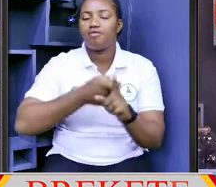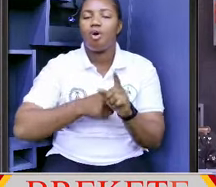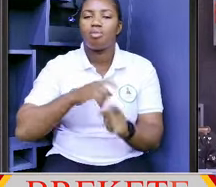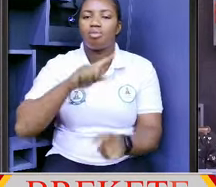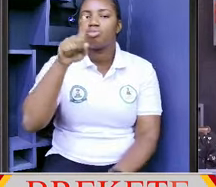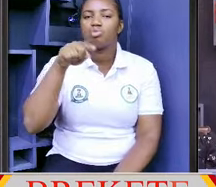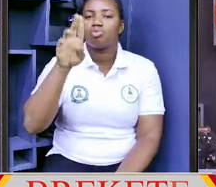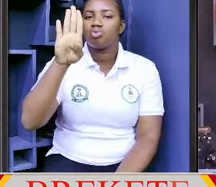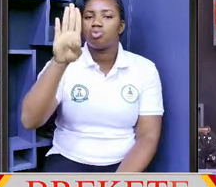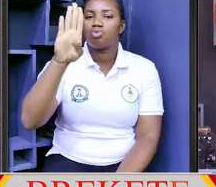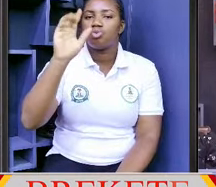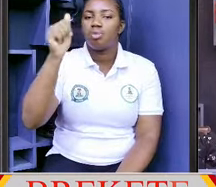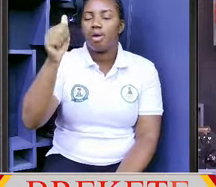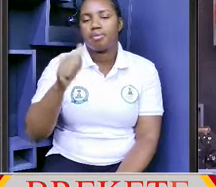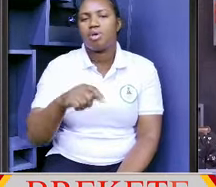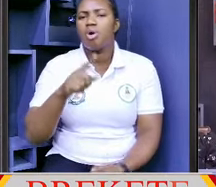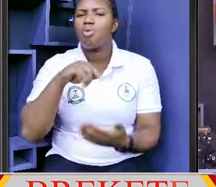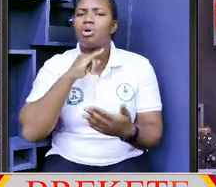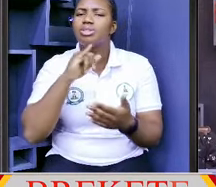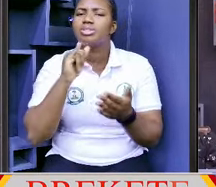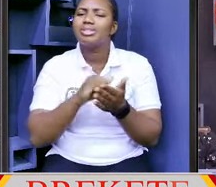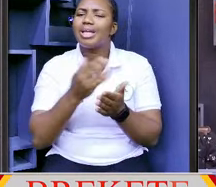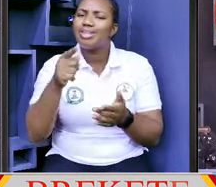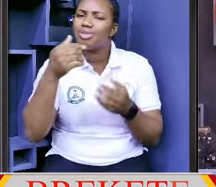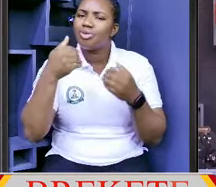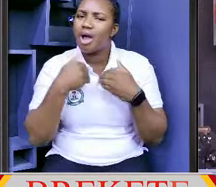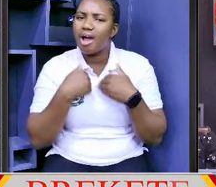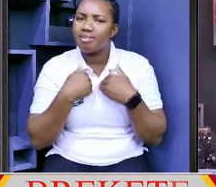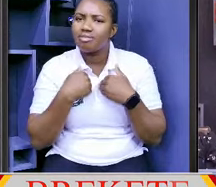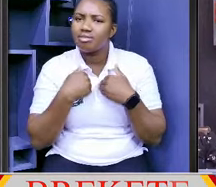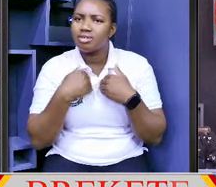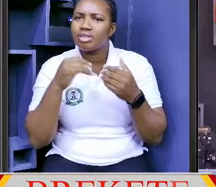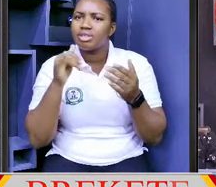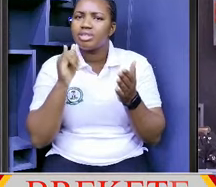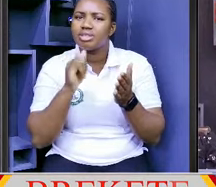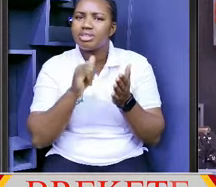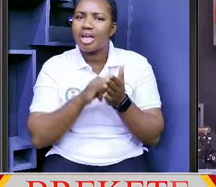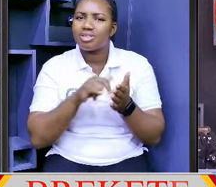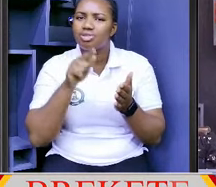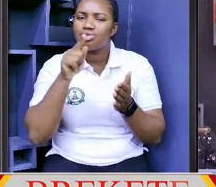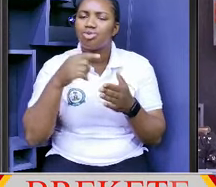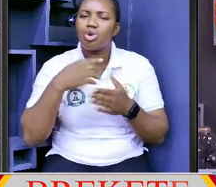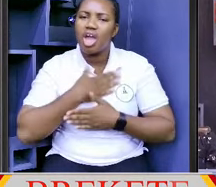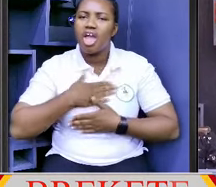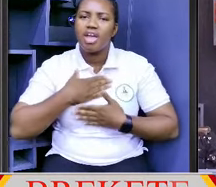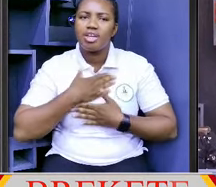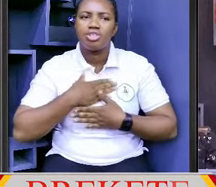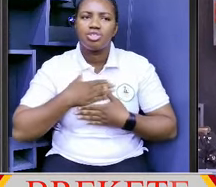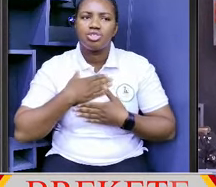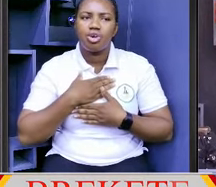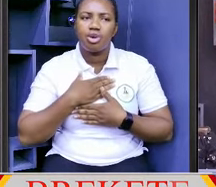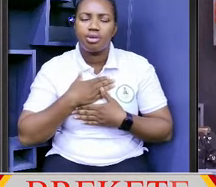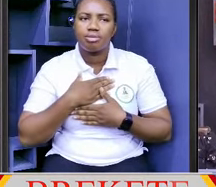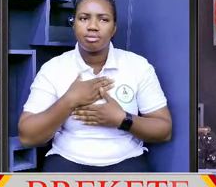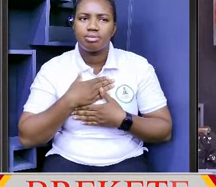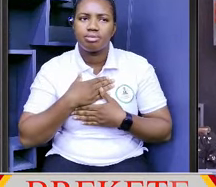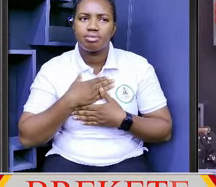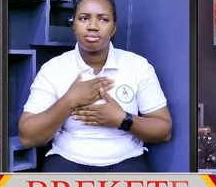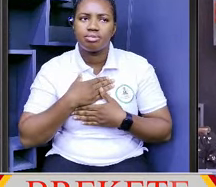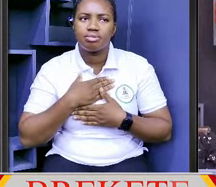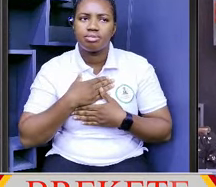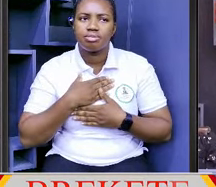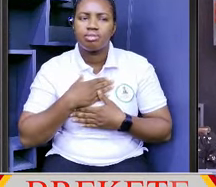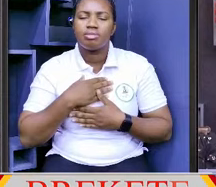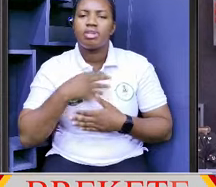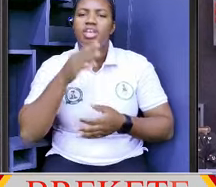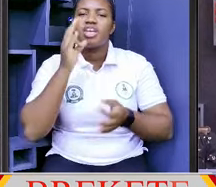you get, where you enjoy them. Now death. Death. Death, death. If you deserve death, they will